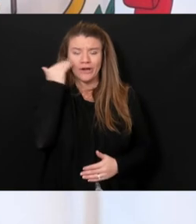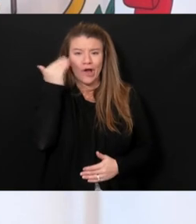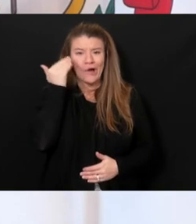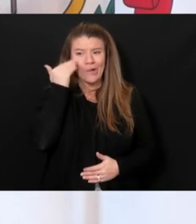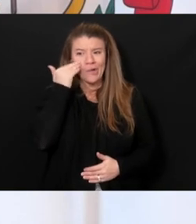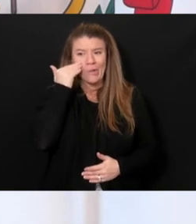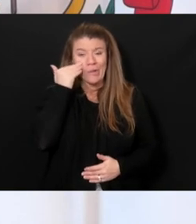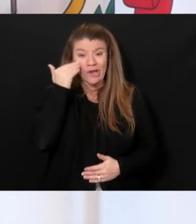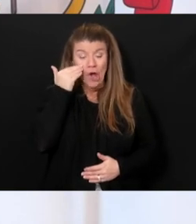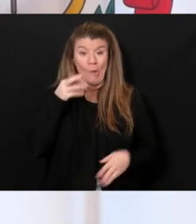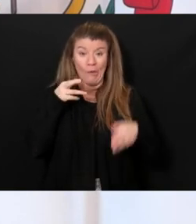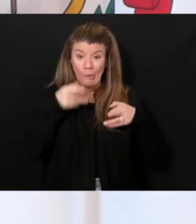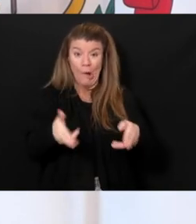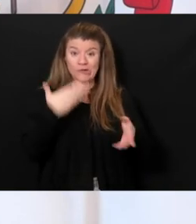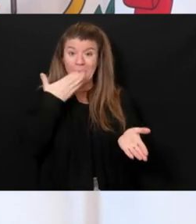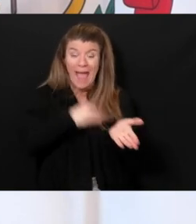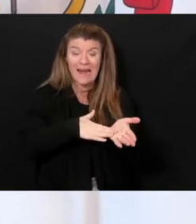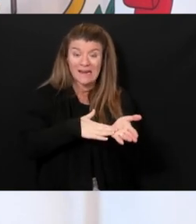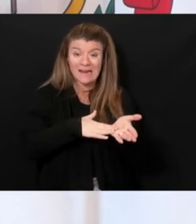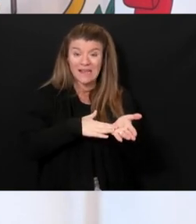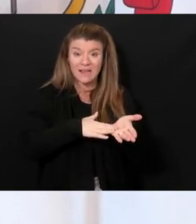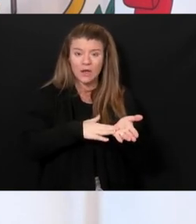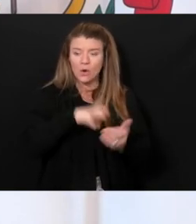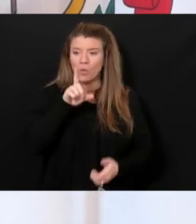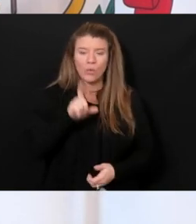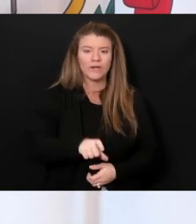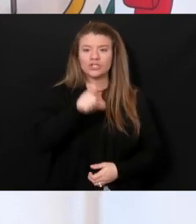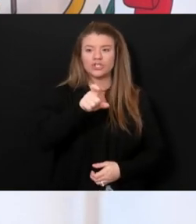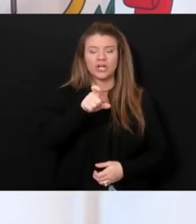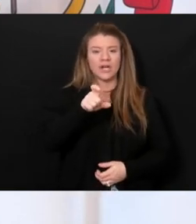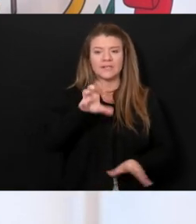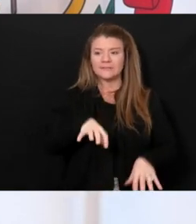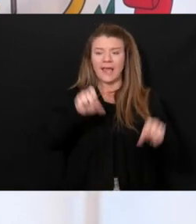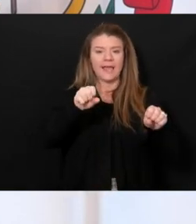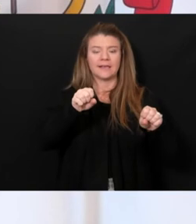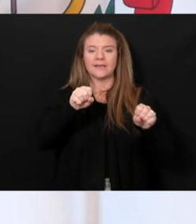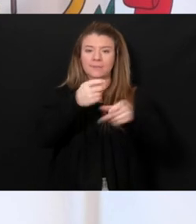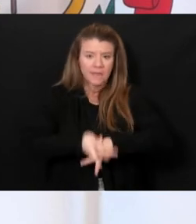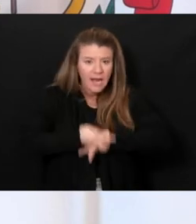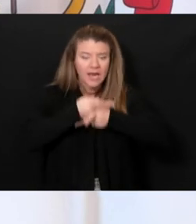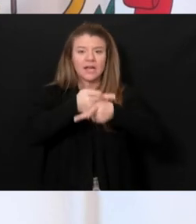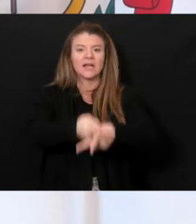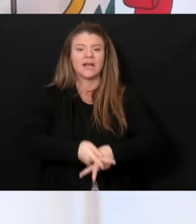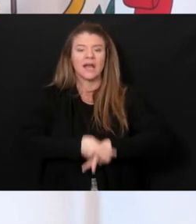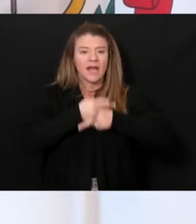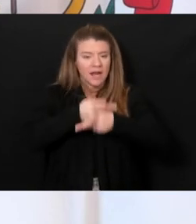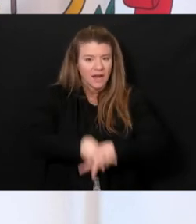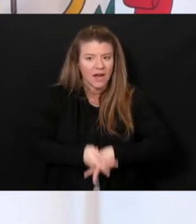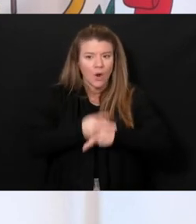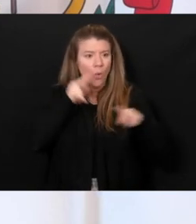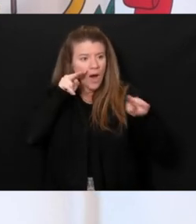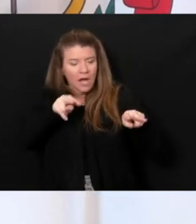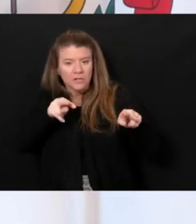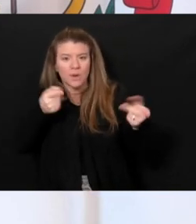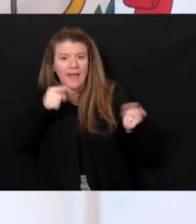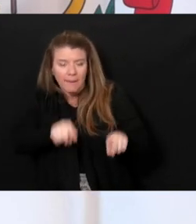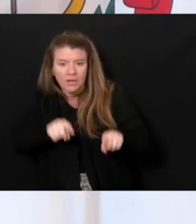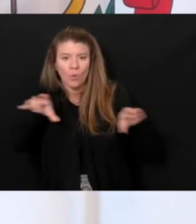We know when the roads are bad and everything, and we should absolutely take all precaution to absolutely watch what we're